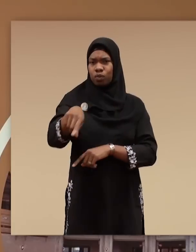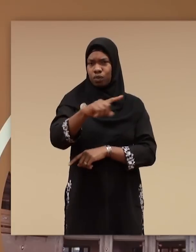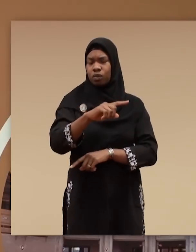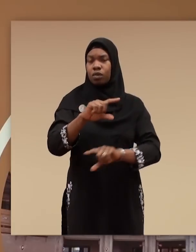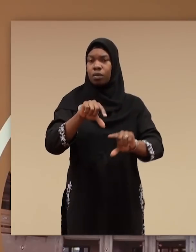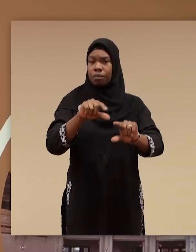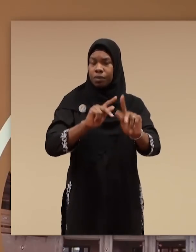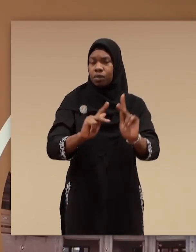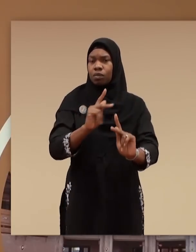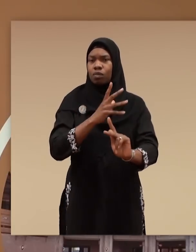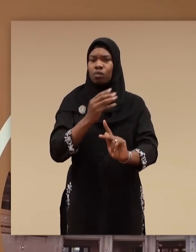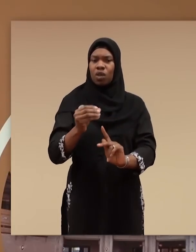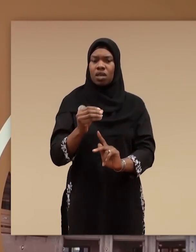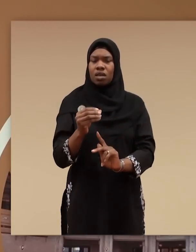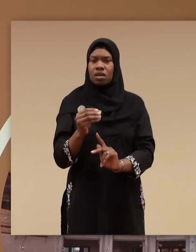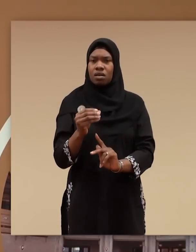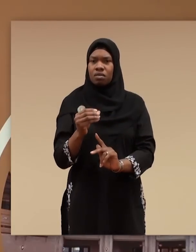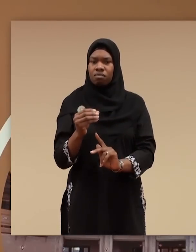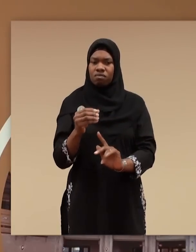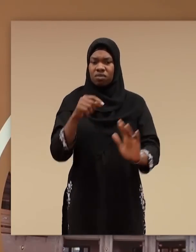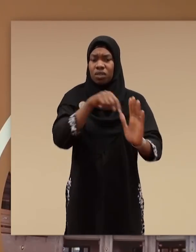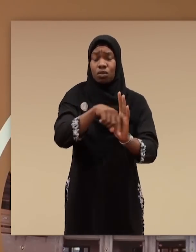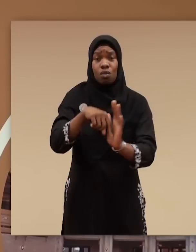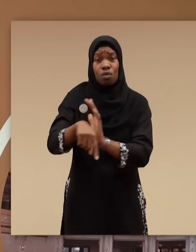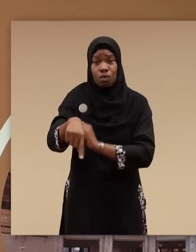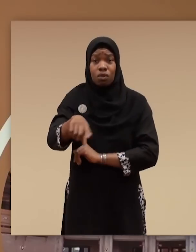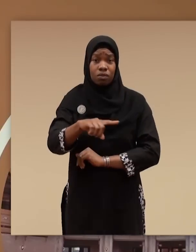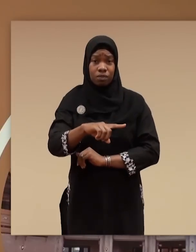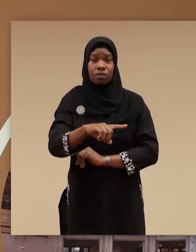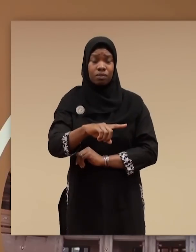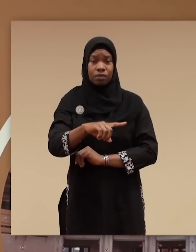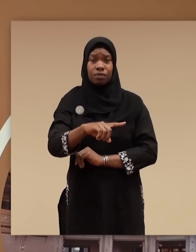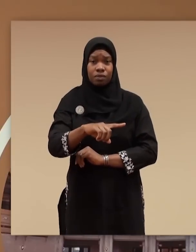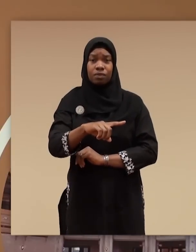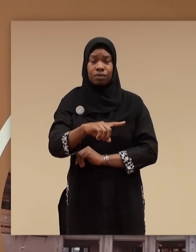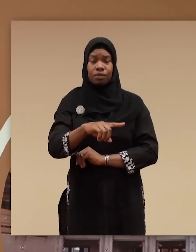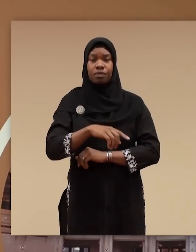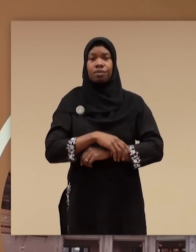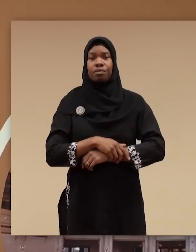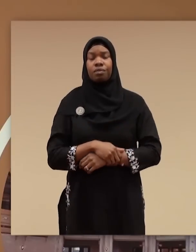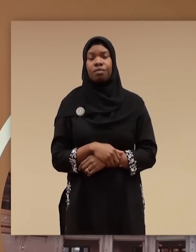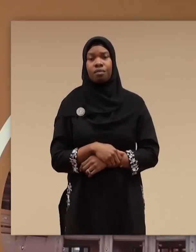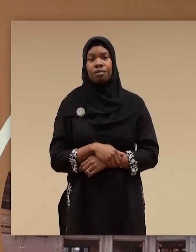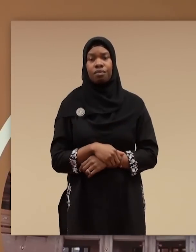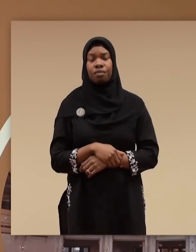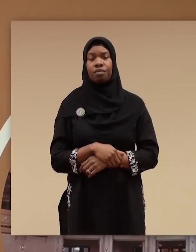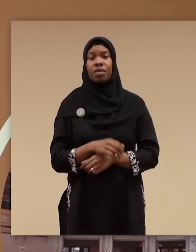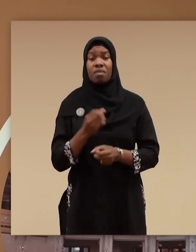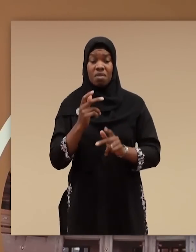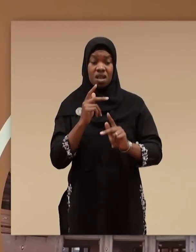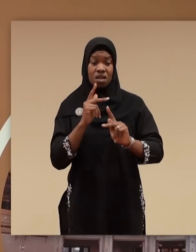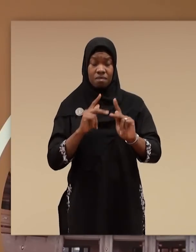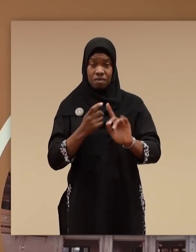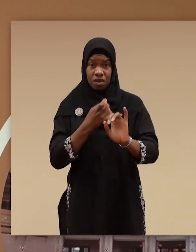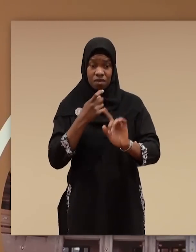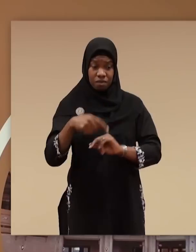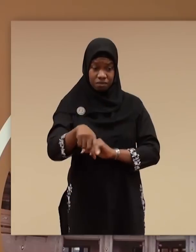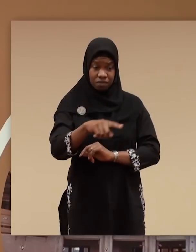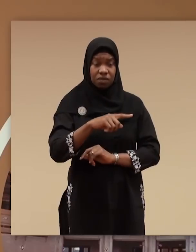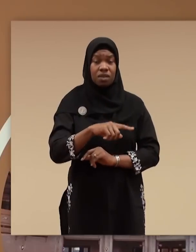and committed murder by killing several of them. And we mentioned last